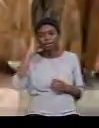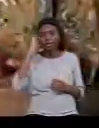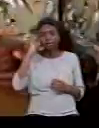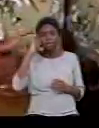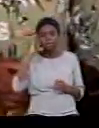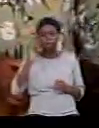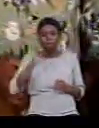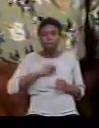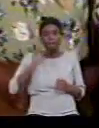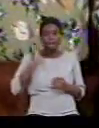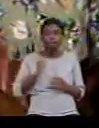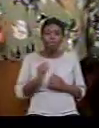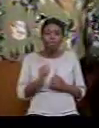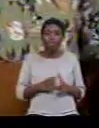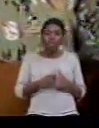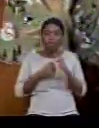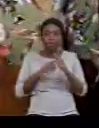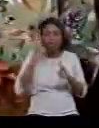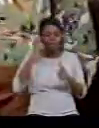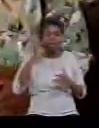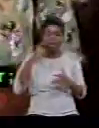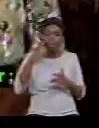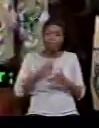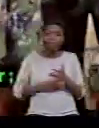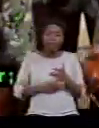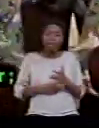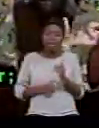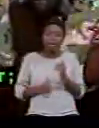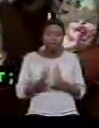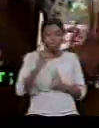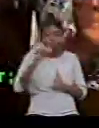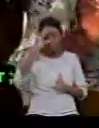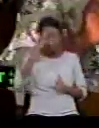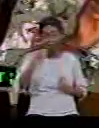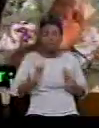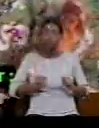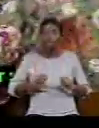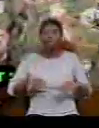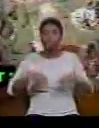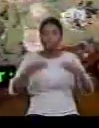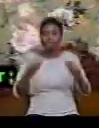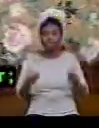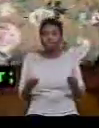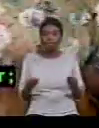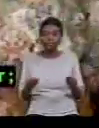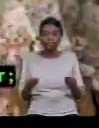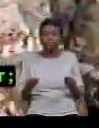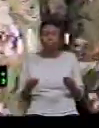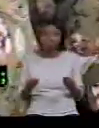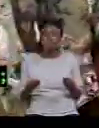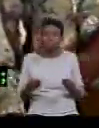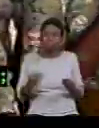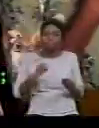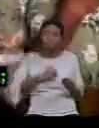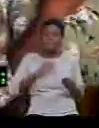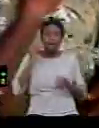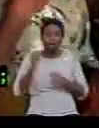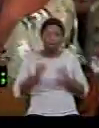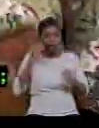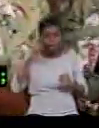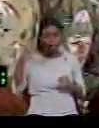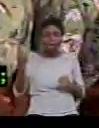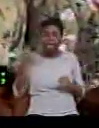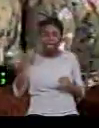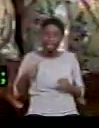heard. I will run for the prize which no man could ever give. I'll